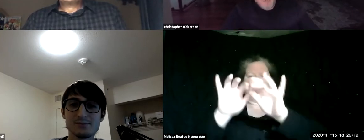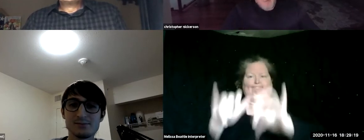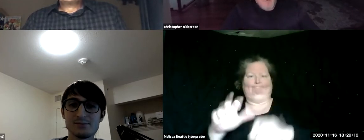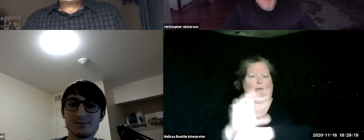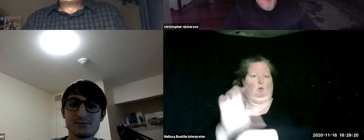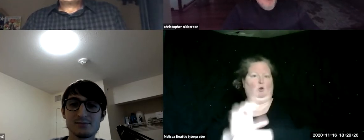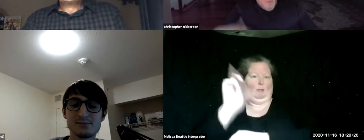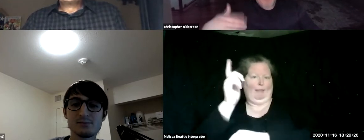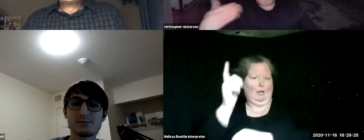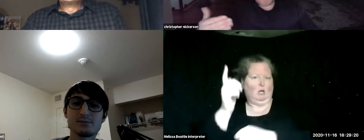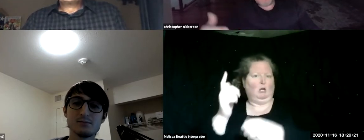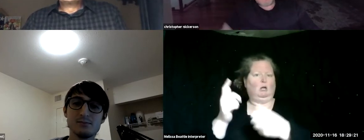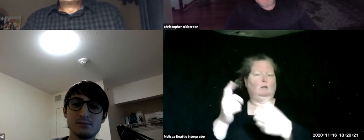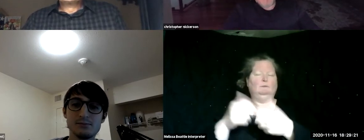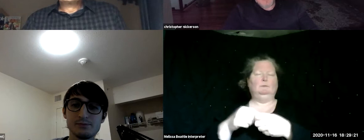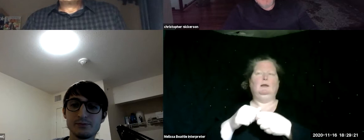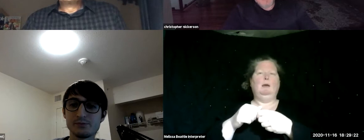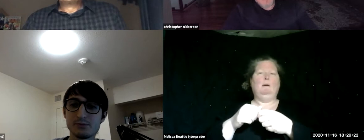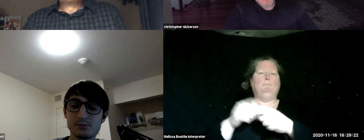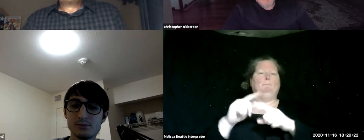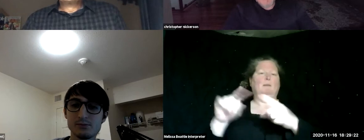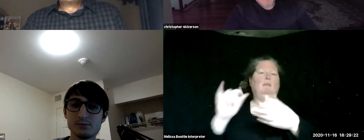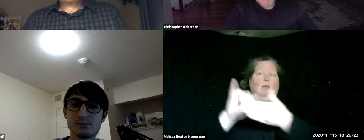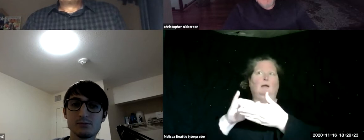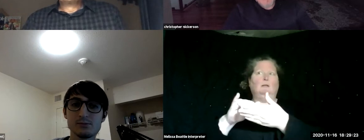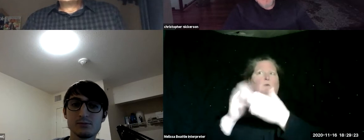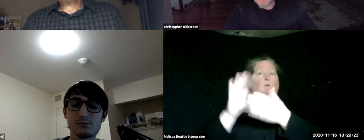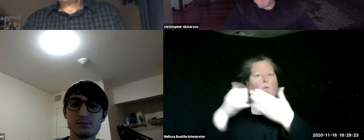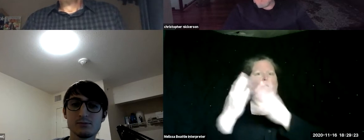have a varying degree of importance, which kind of leads you to the next position.